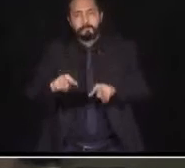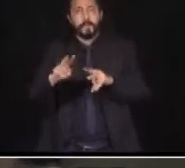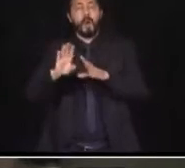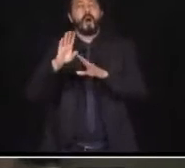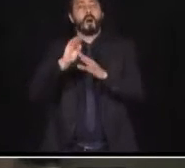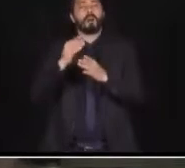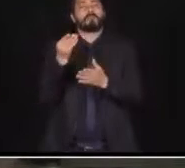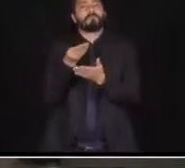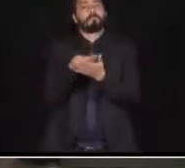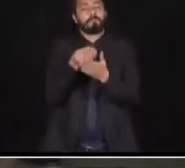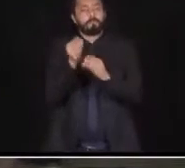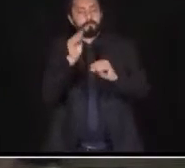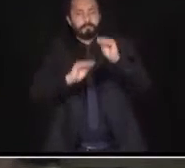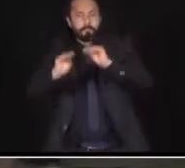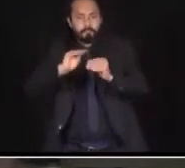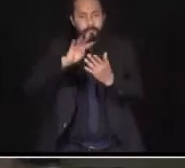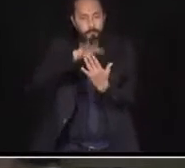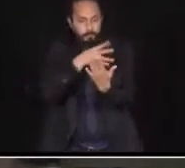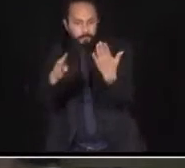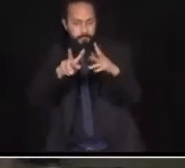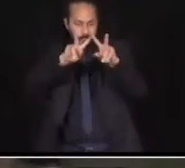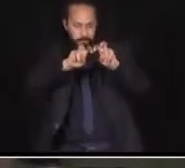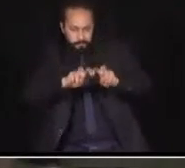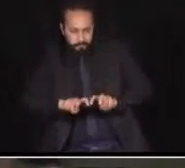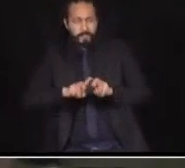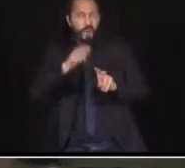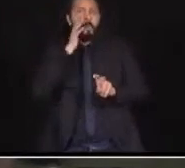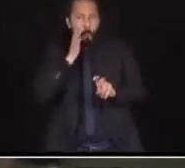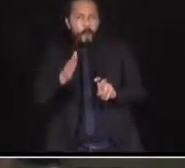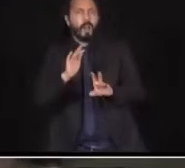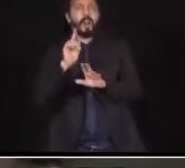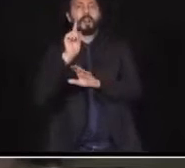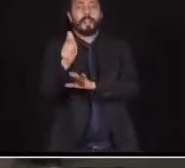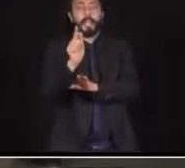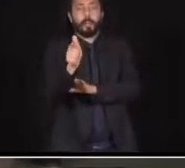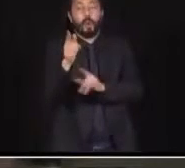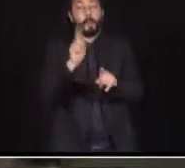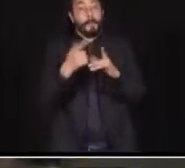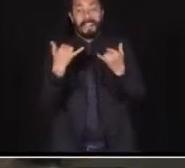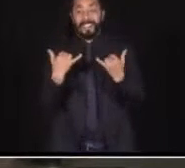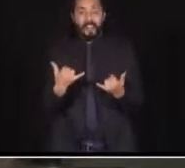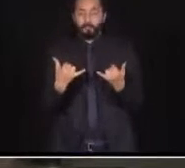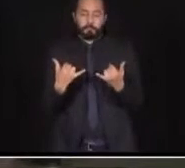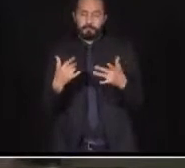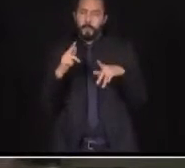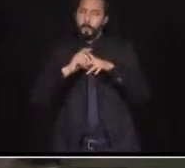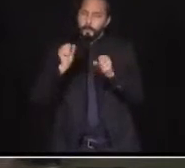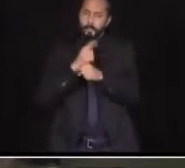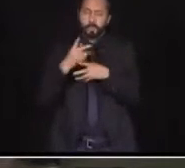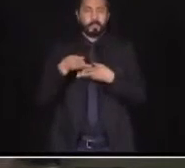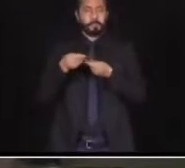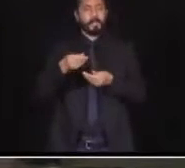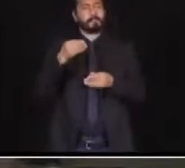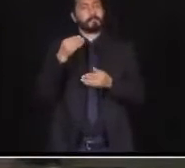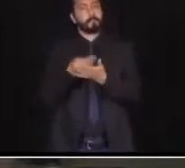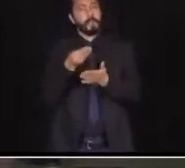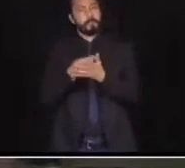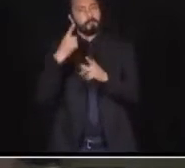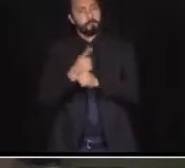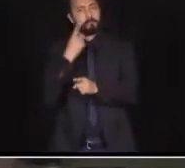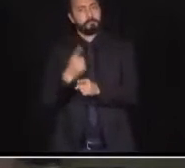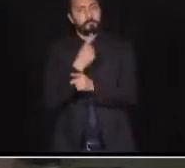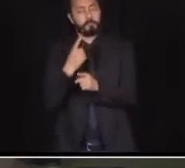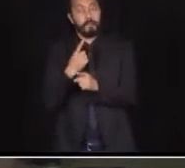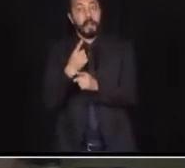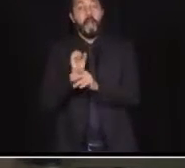but now is not that time. And we'll make sure that we spend the money in the most efficient way. And as the Premier said, there are